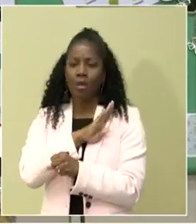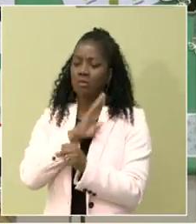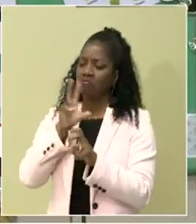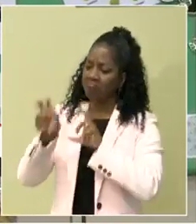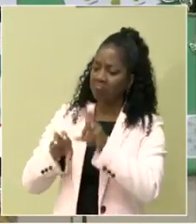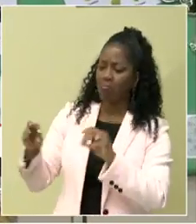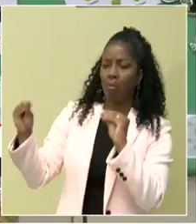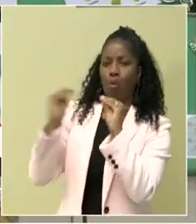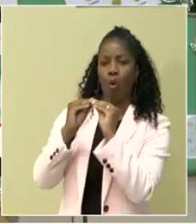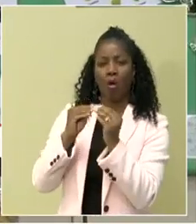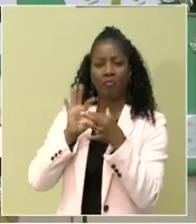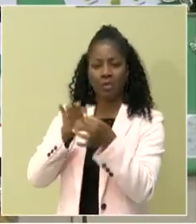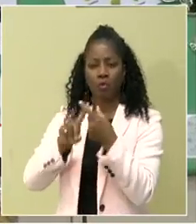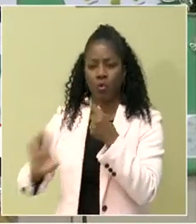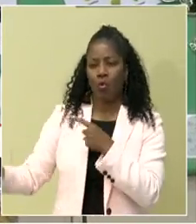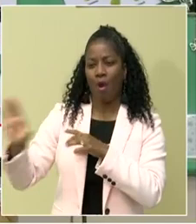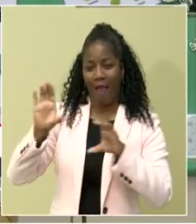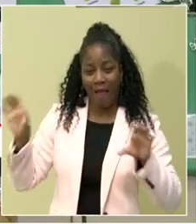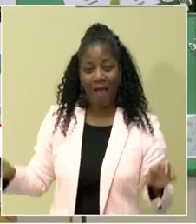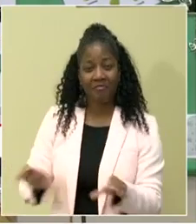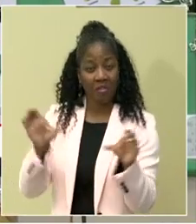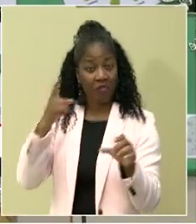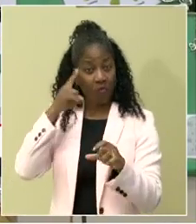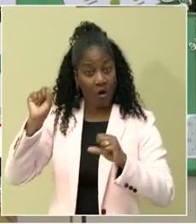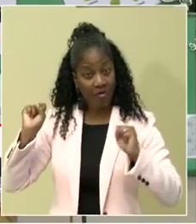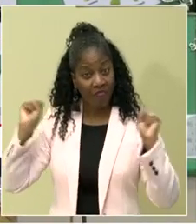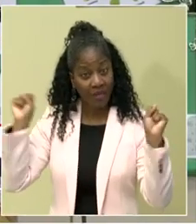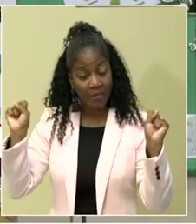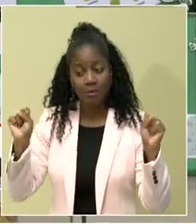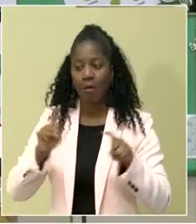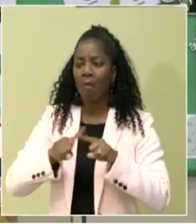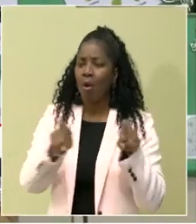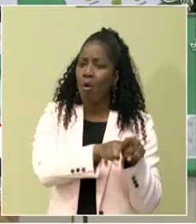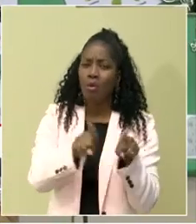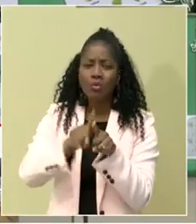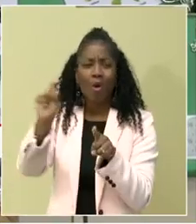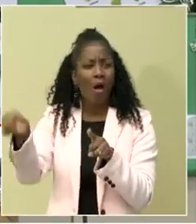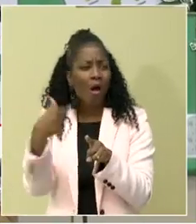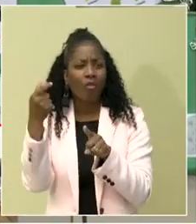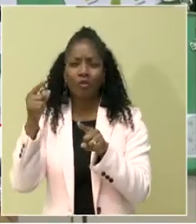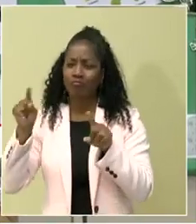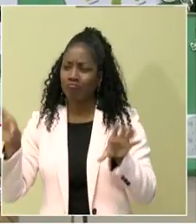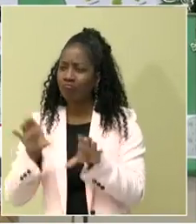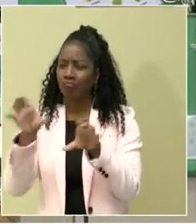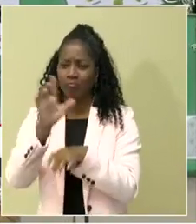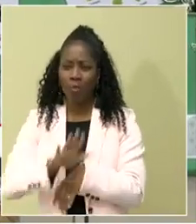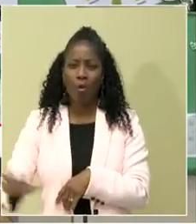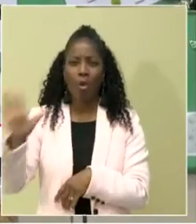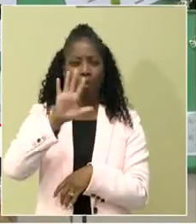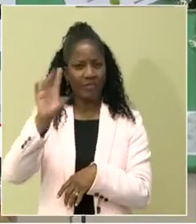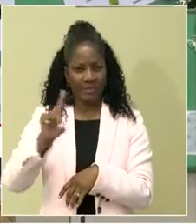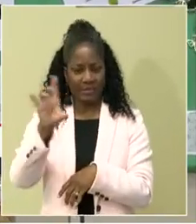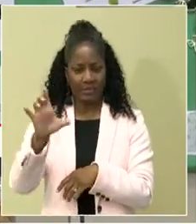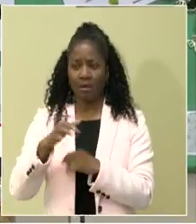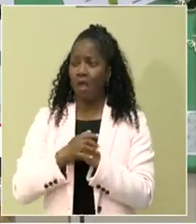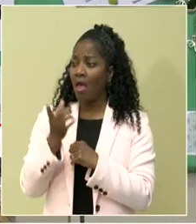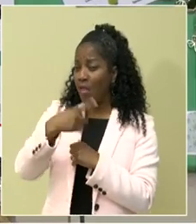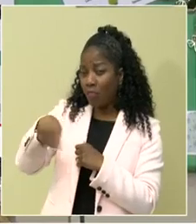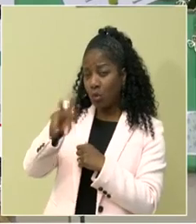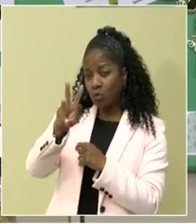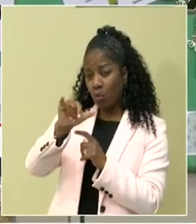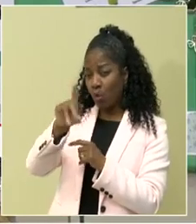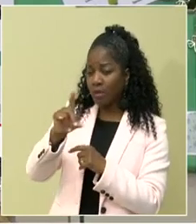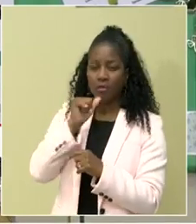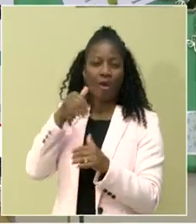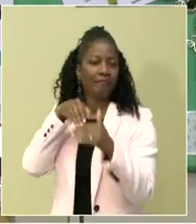in activities like fitness, but also activities throughout the city in those wards that don't have access to